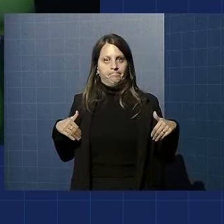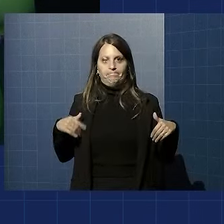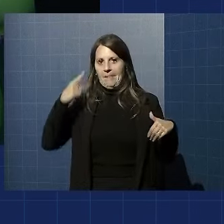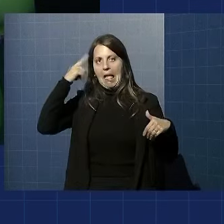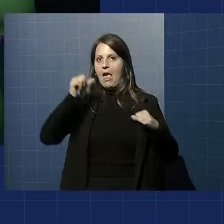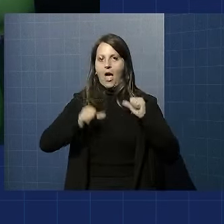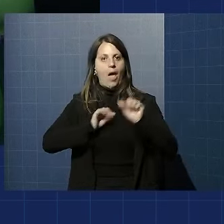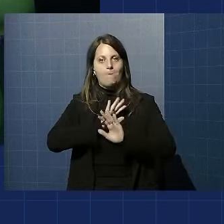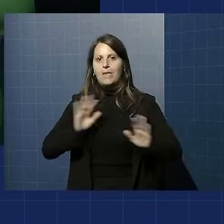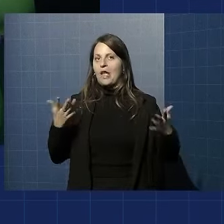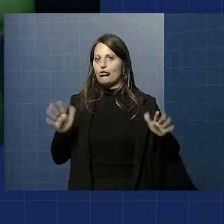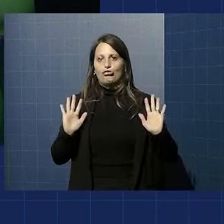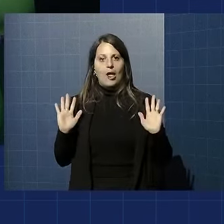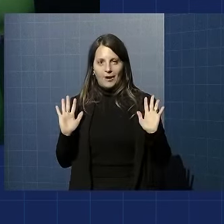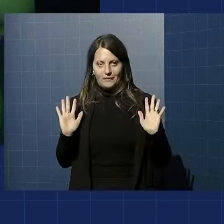idea.